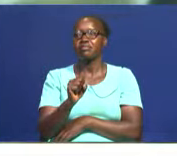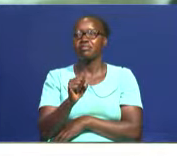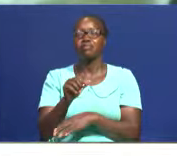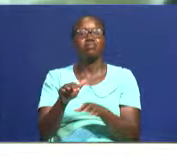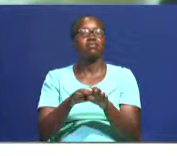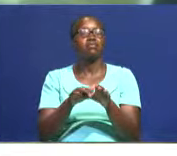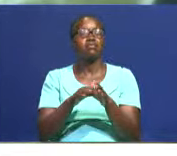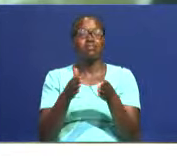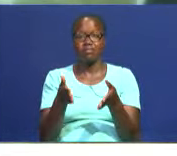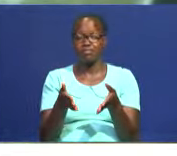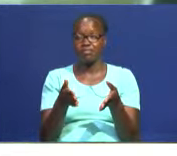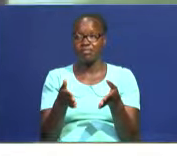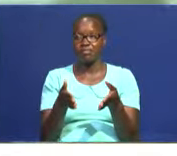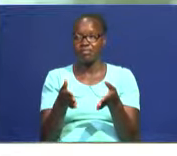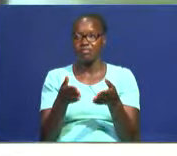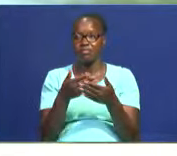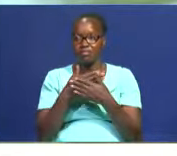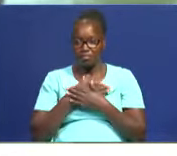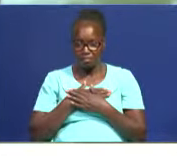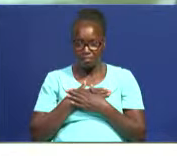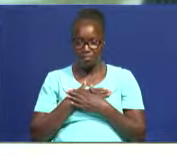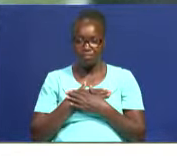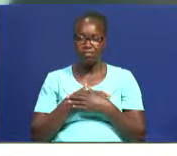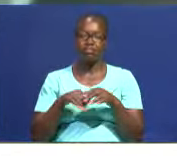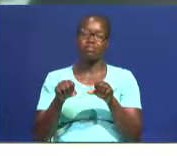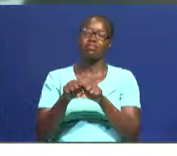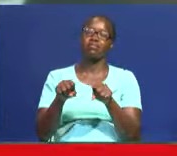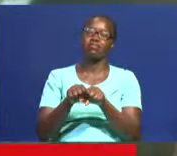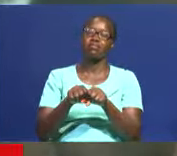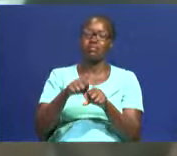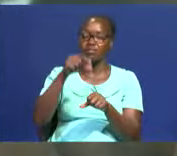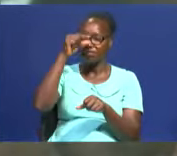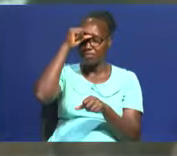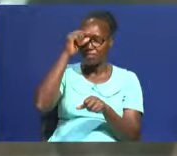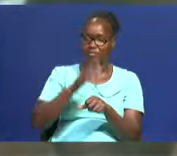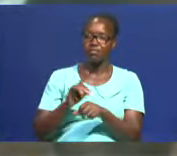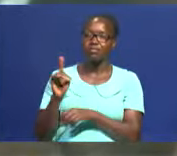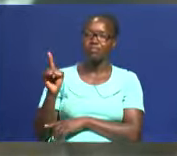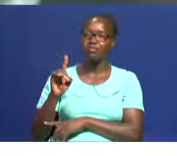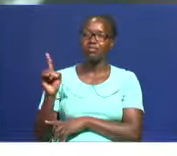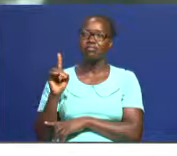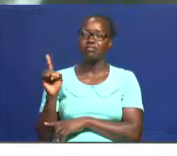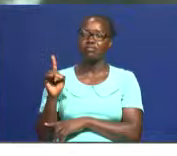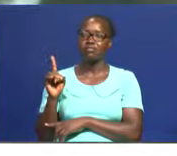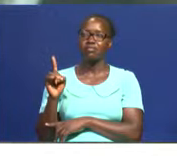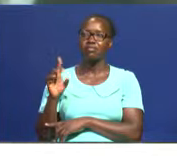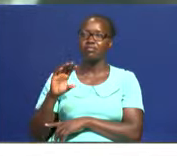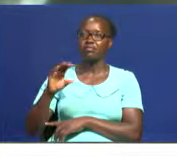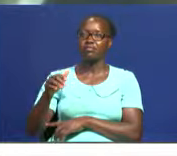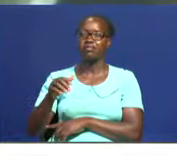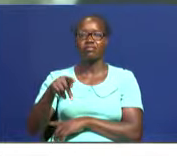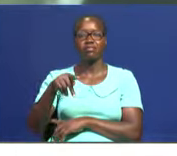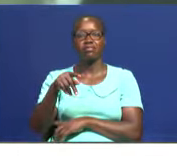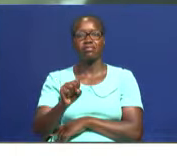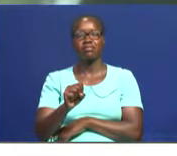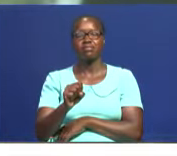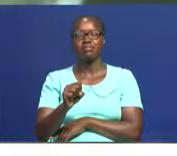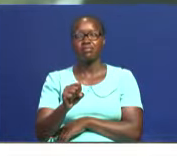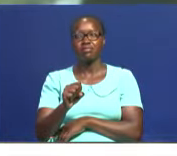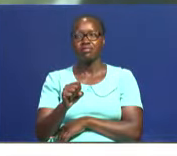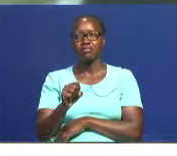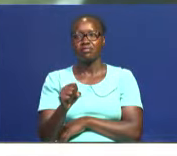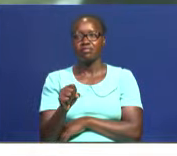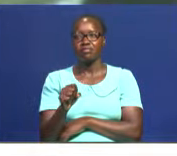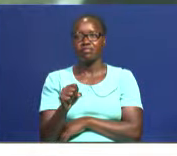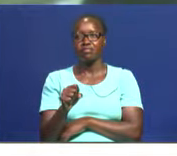colleagues present, Honorable Johnson Sakaja, the Governor, Nairobi County, Principal Secretaries